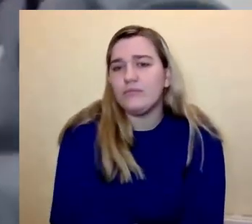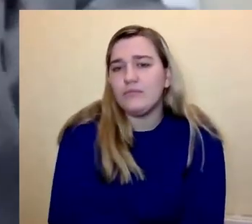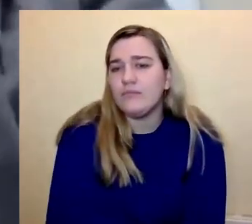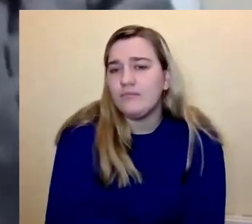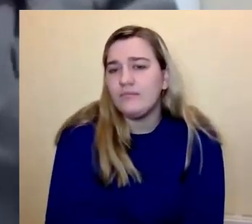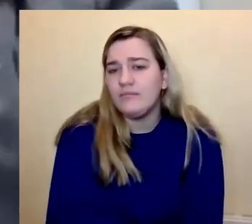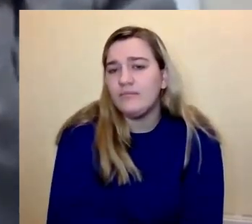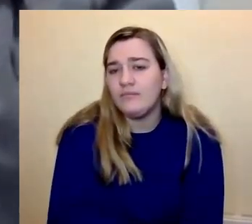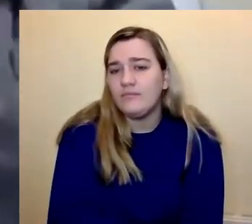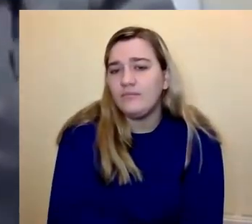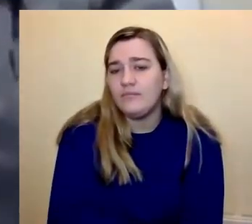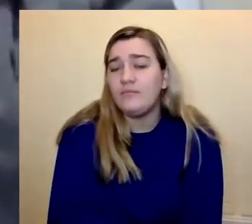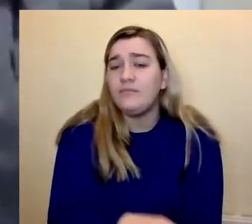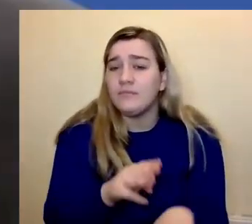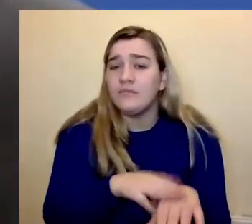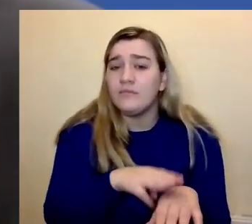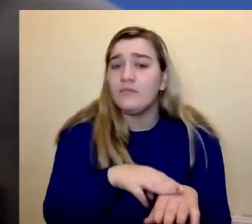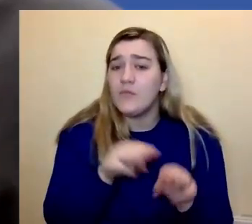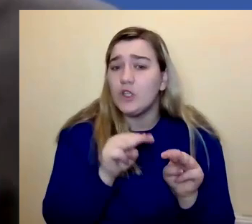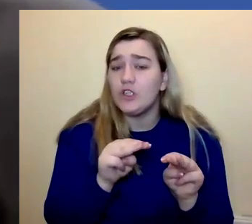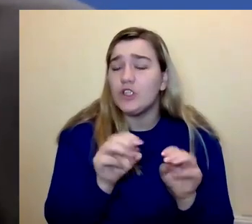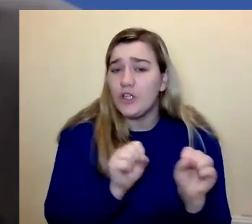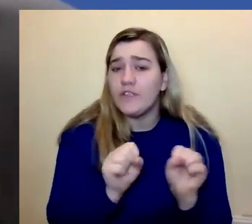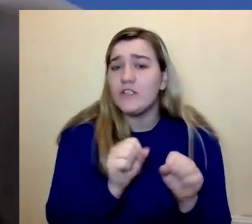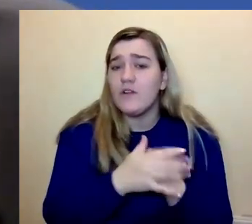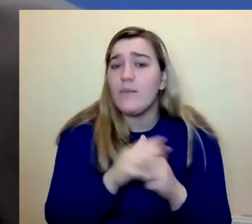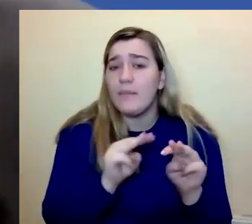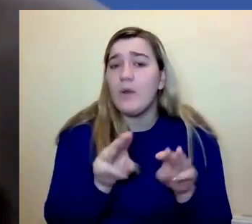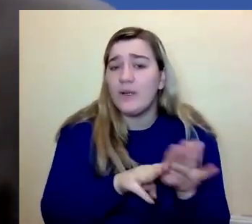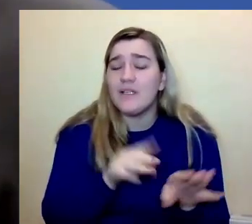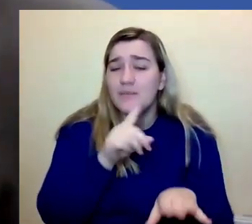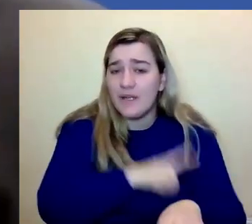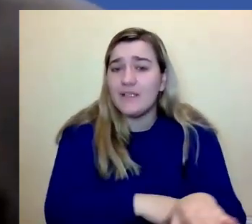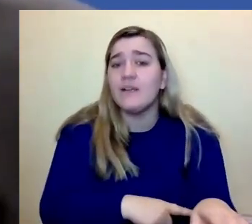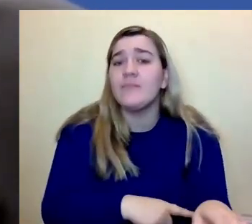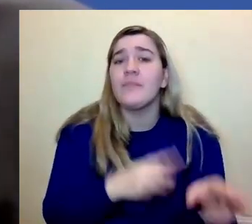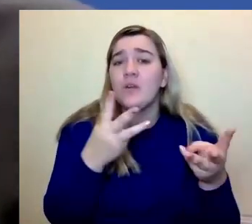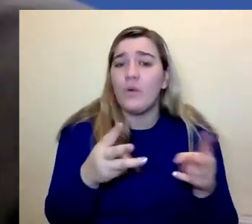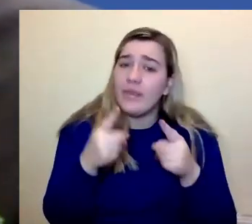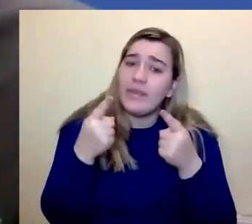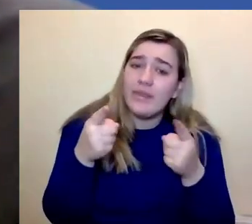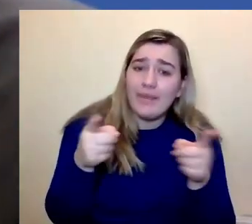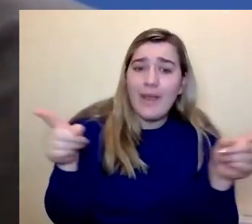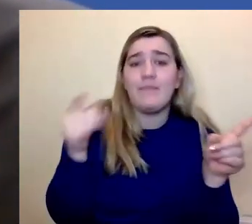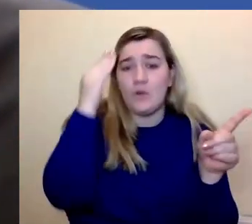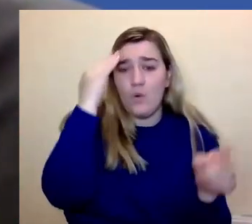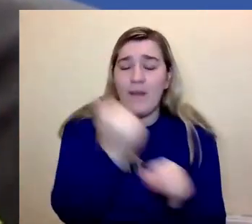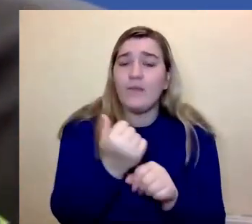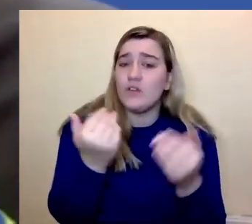that. I like to get more out there. More information out there. More information out there.